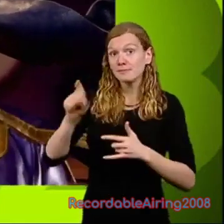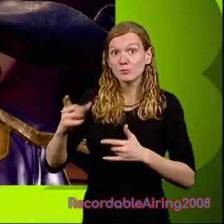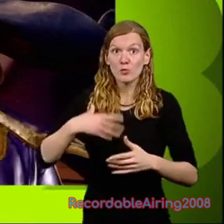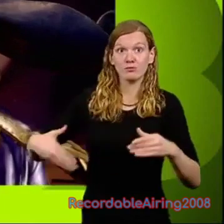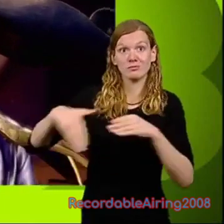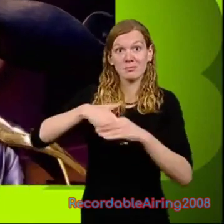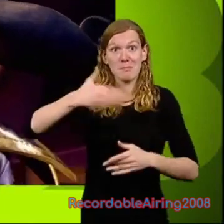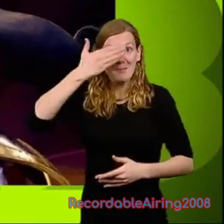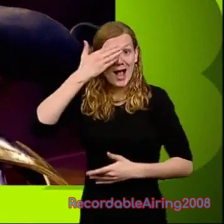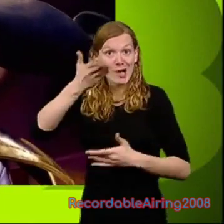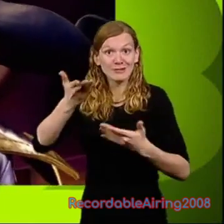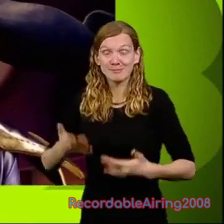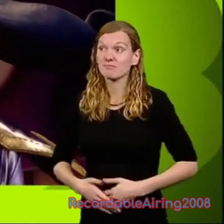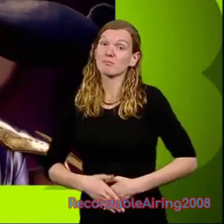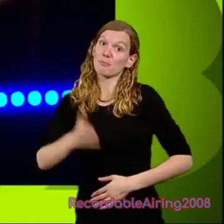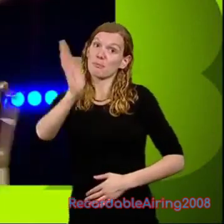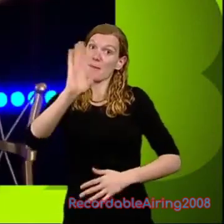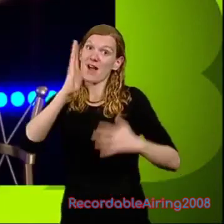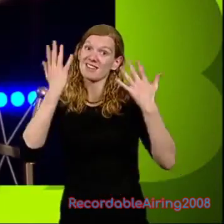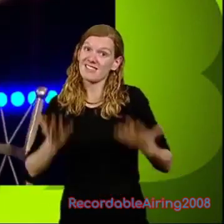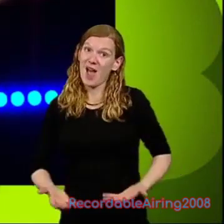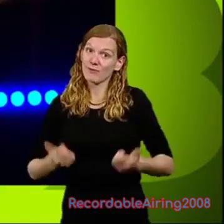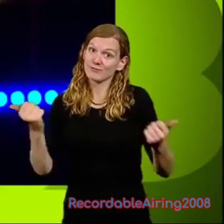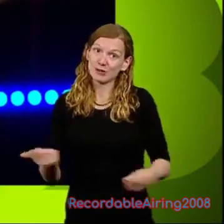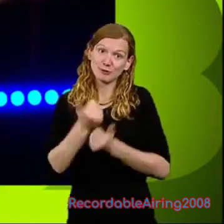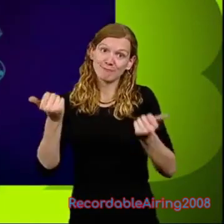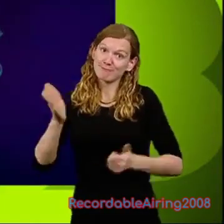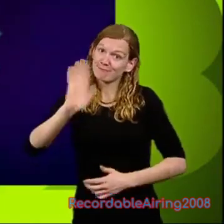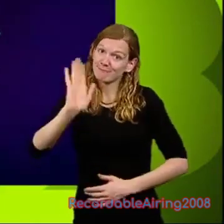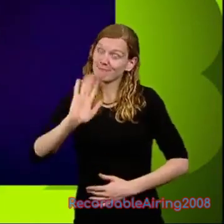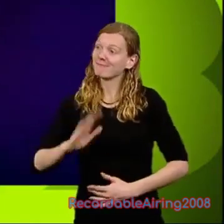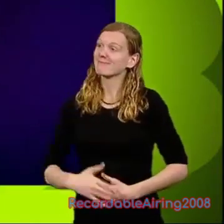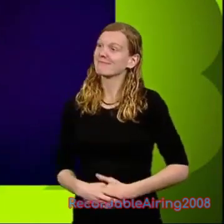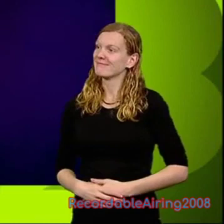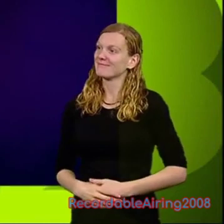all of us here on the good ship Gusto. See ya!